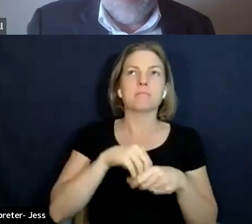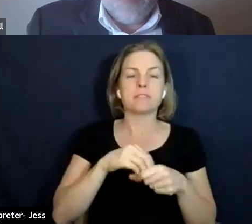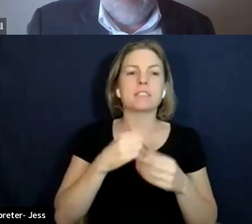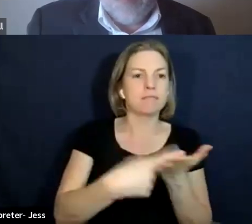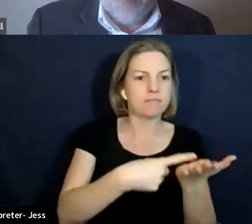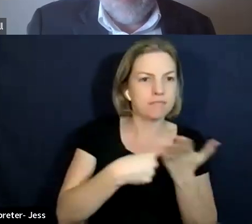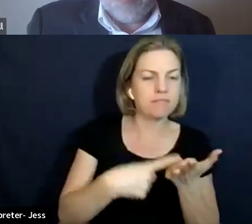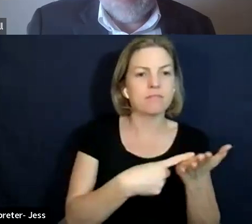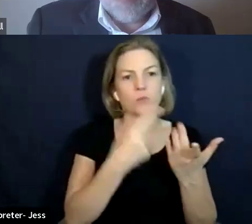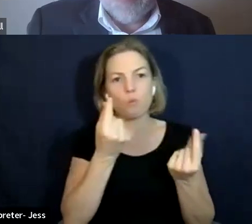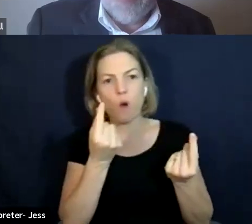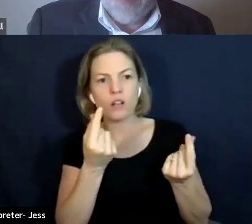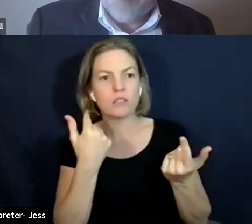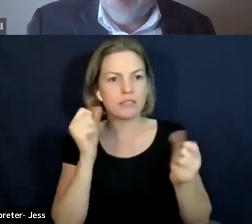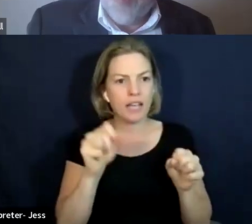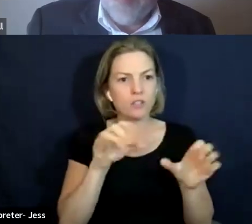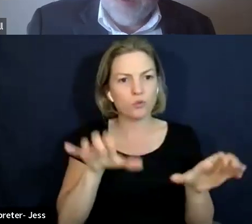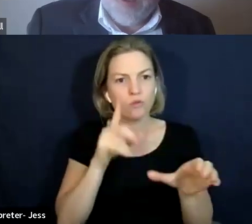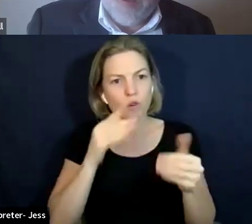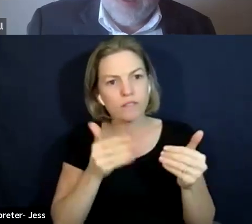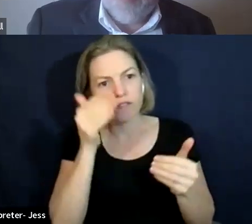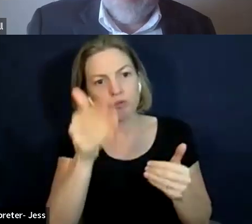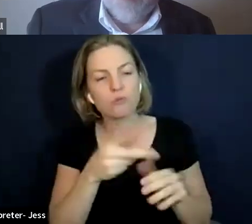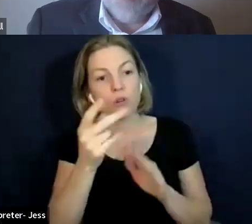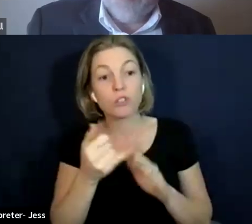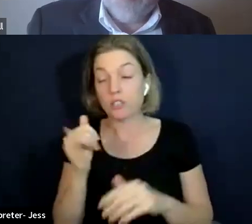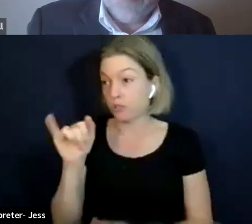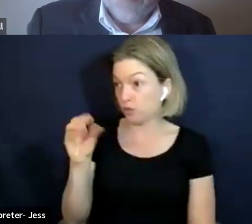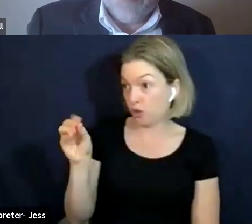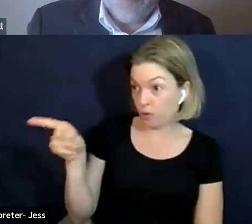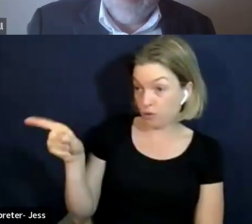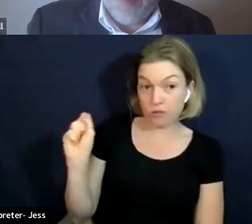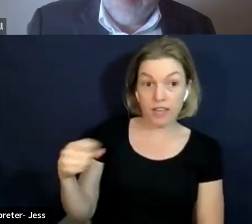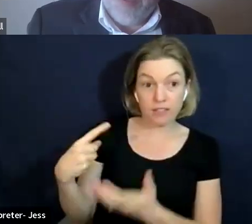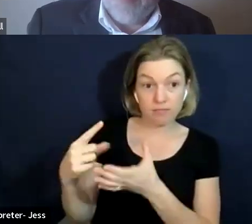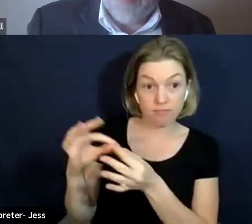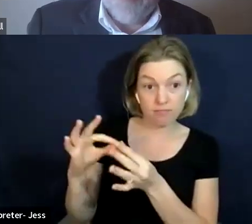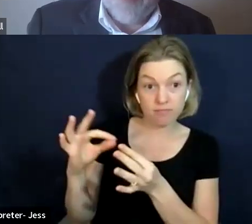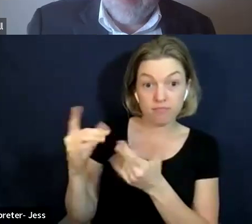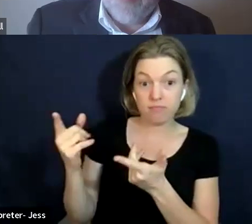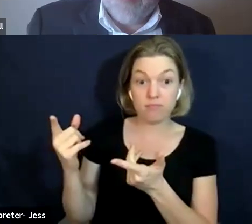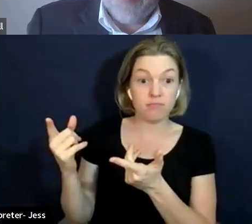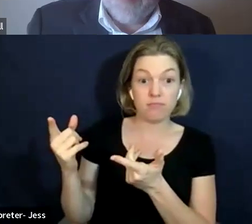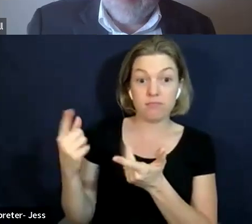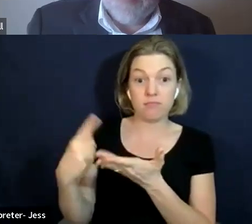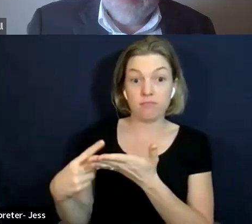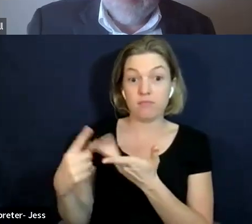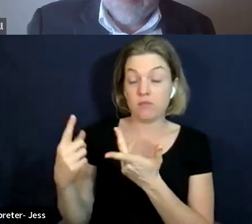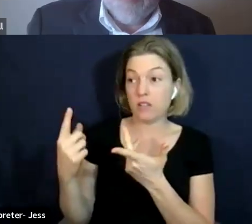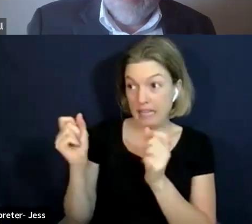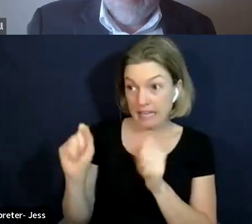included in other projects. Joe, I don't know if you can speak to how that, or if anything can be